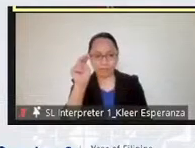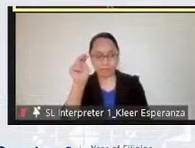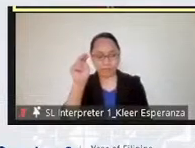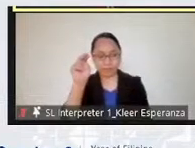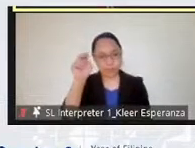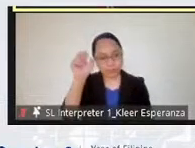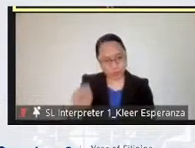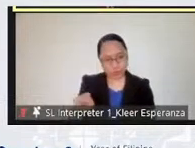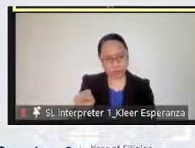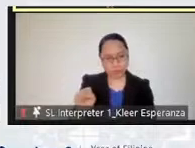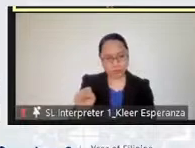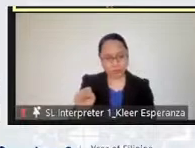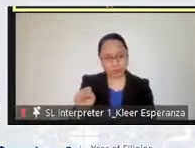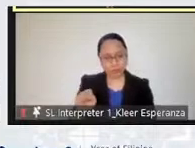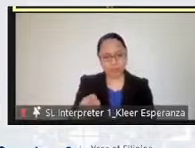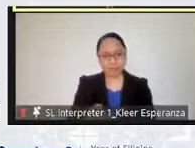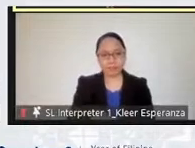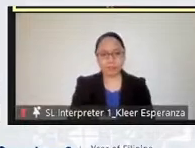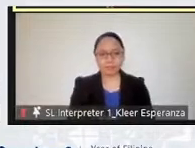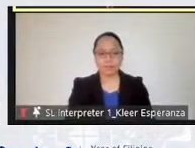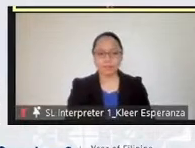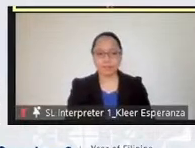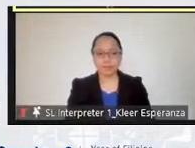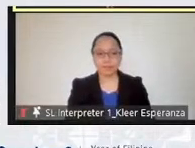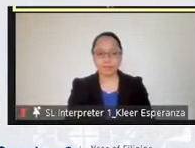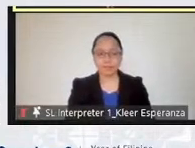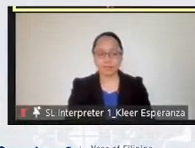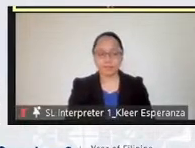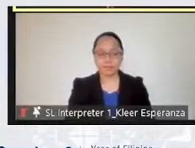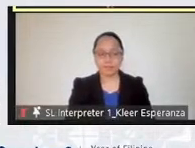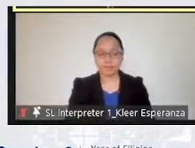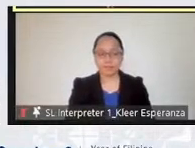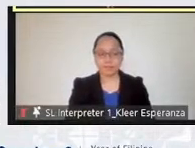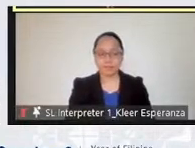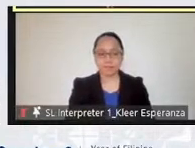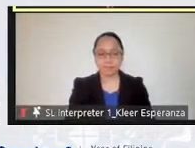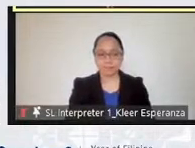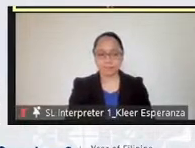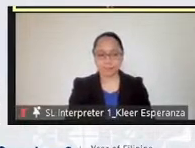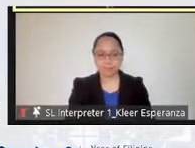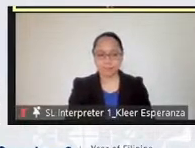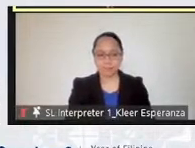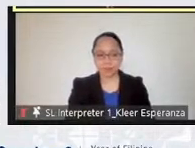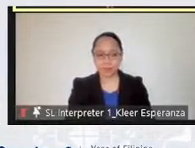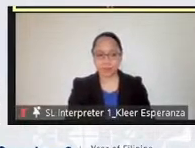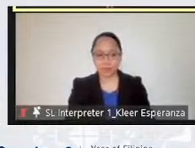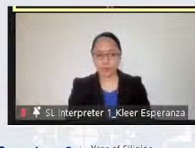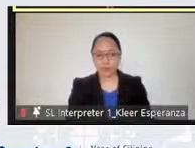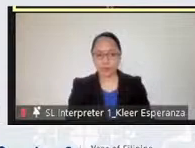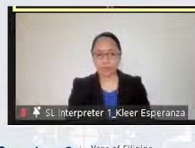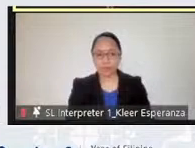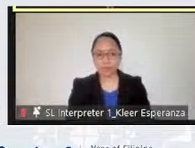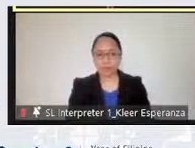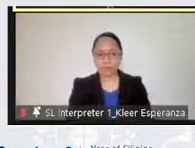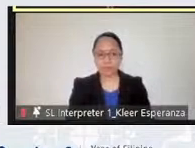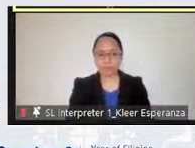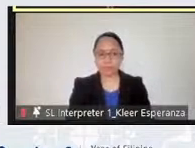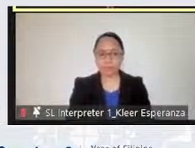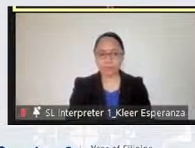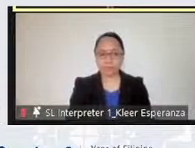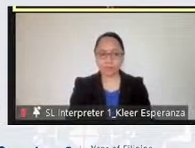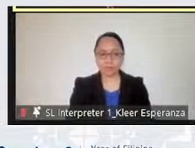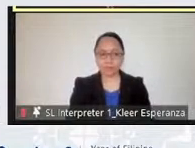makita buru manipod o mamyanan